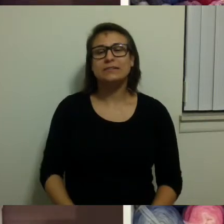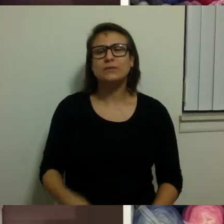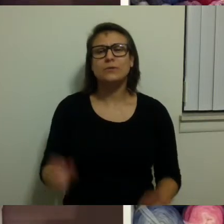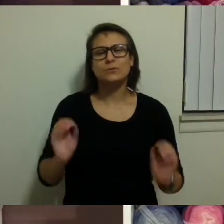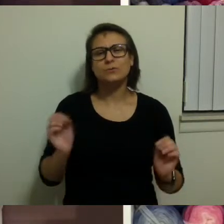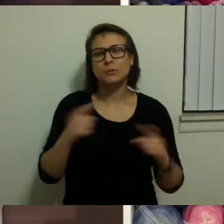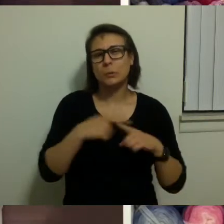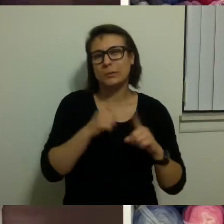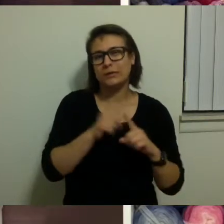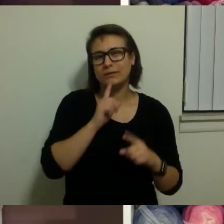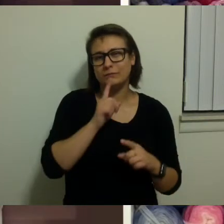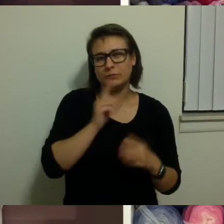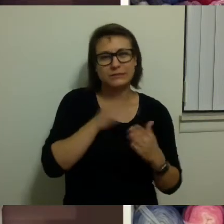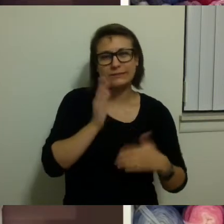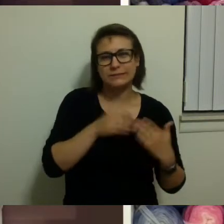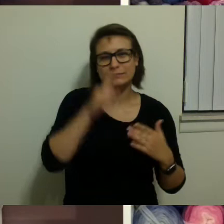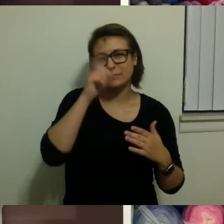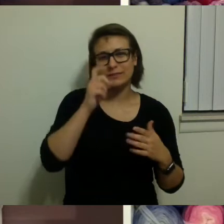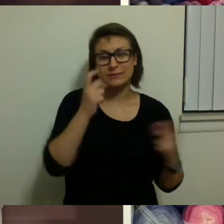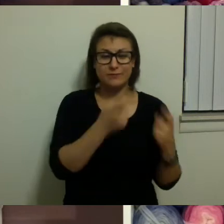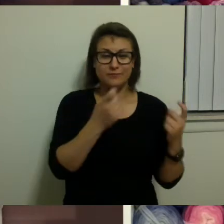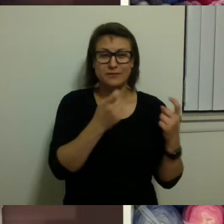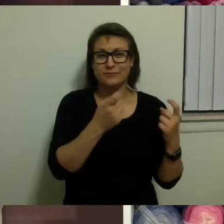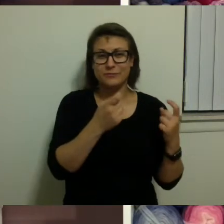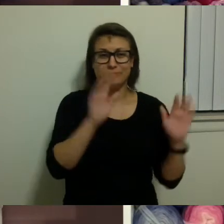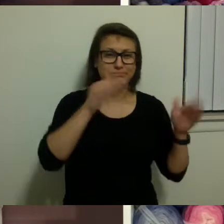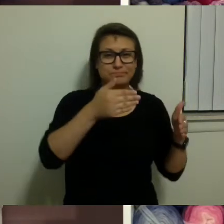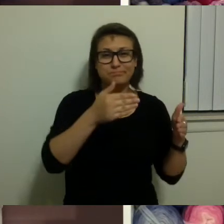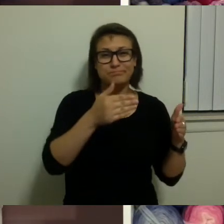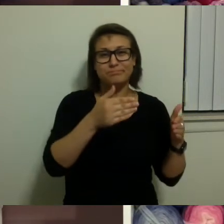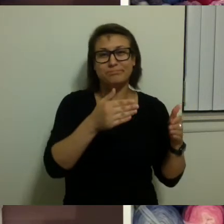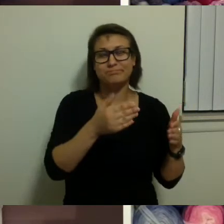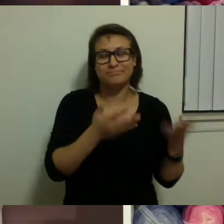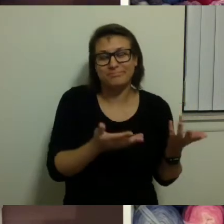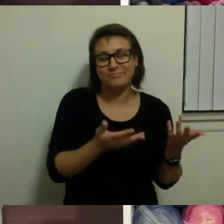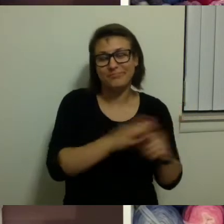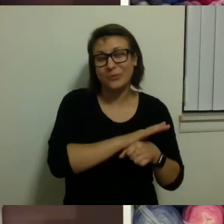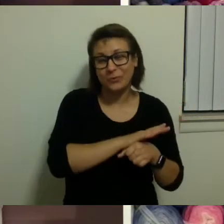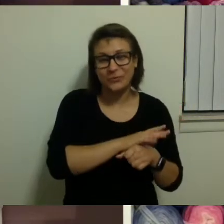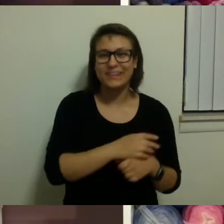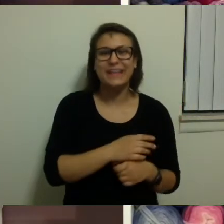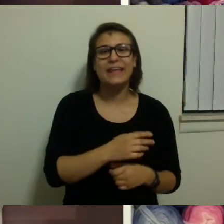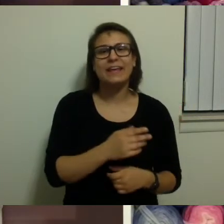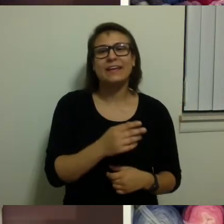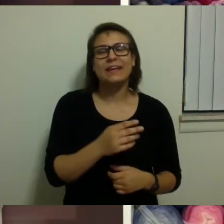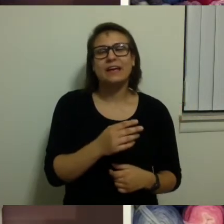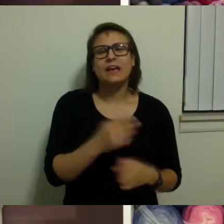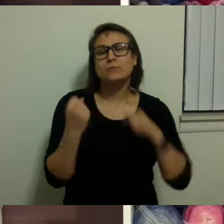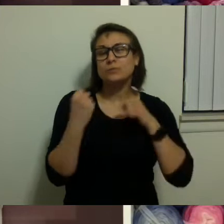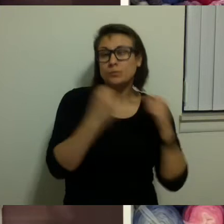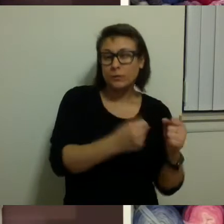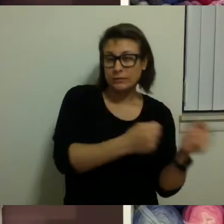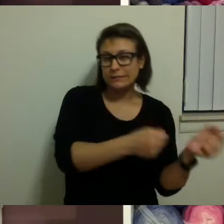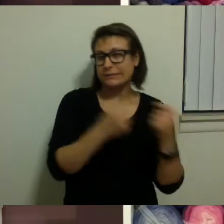lot of knitting done because there was just so much festival goodness. It took all my attention. It was a long drive there and